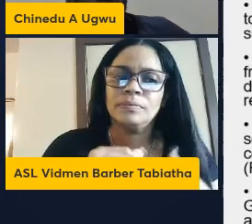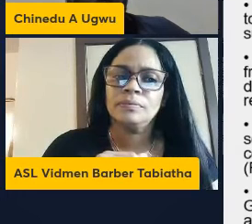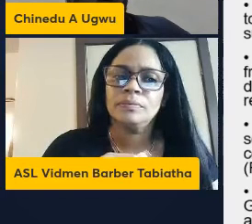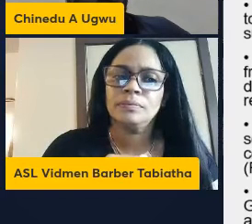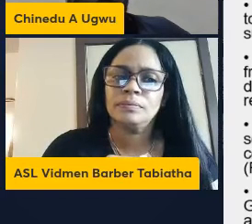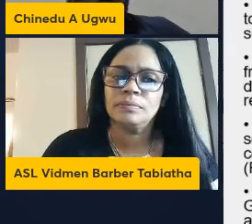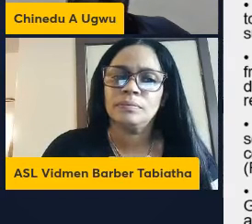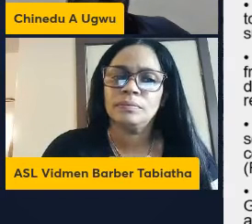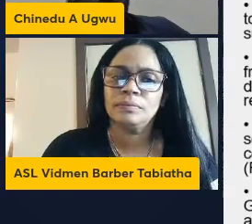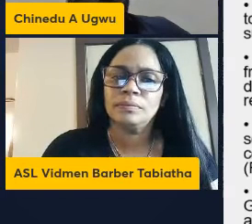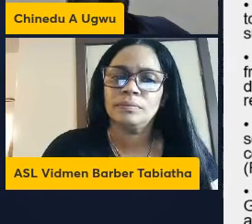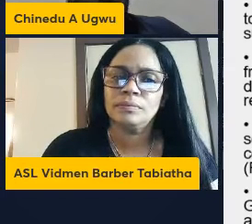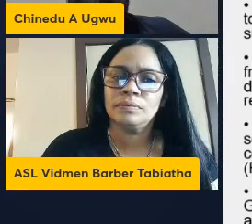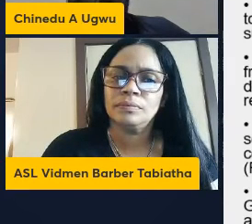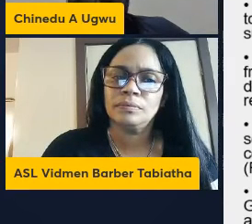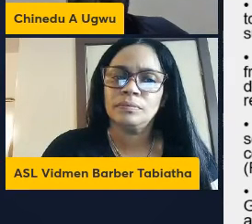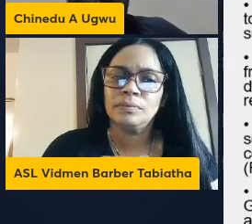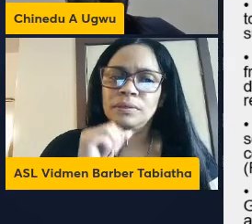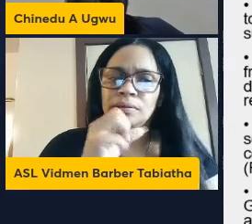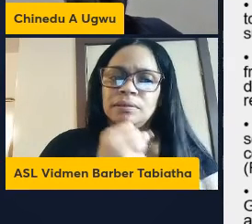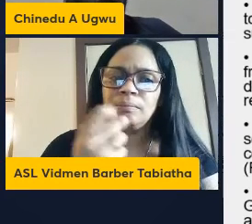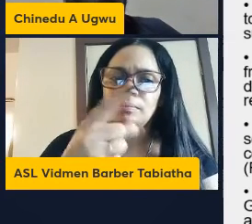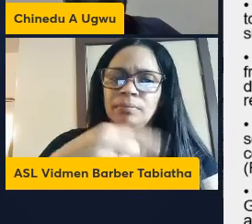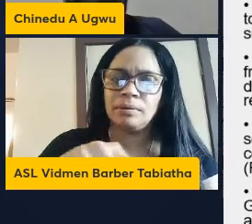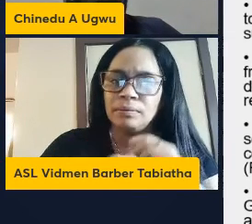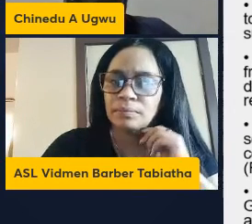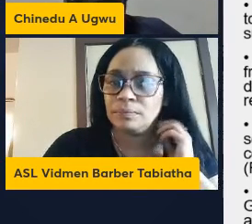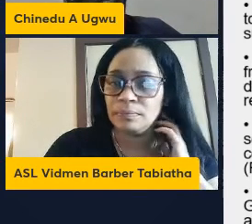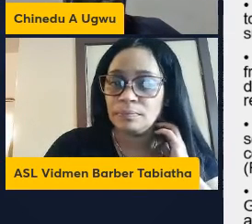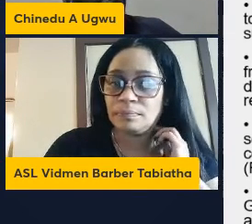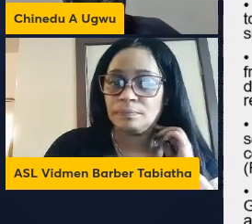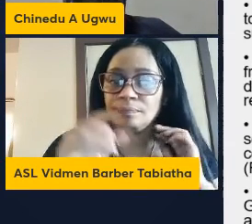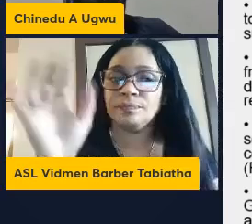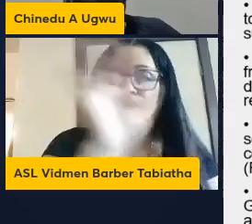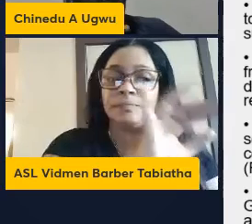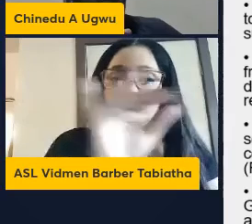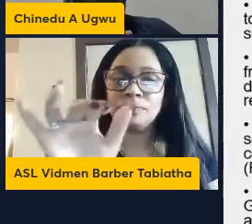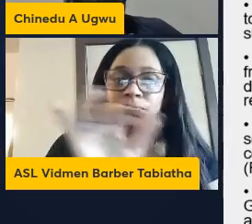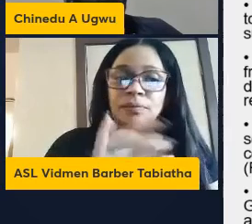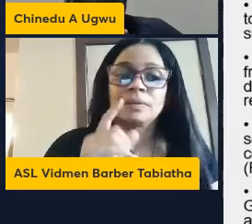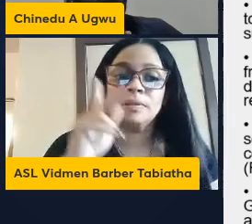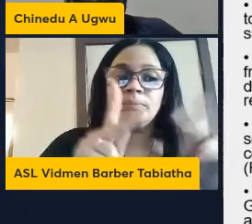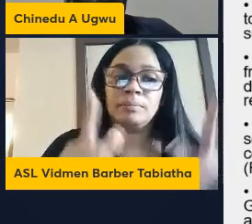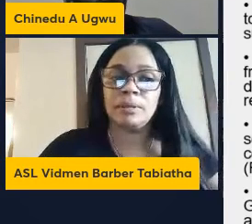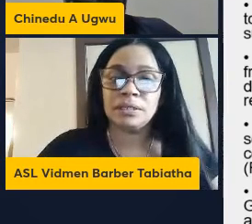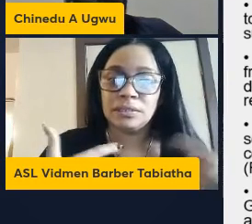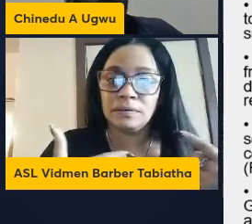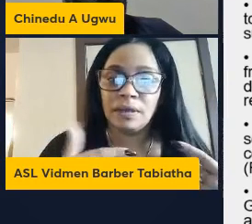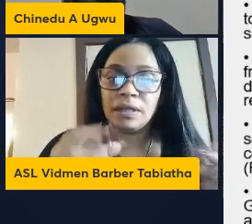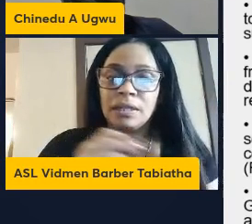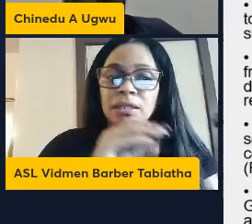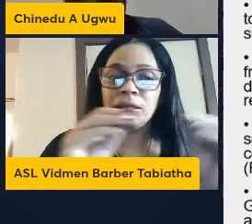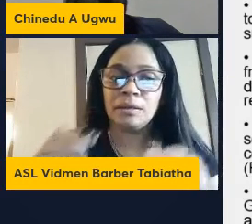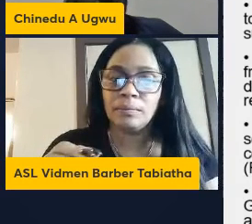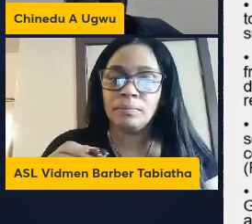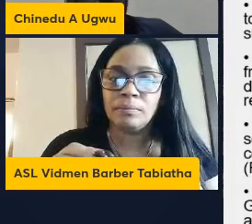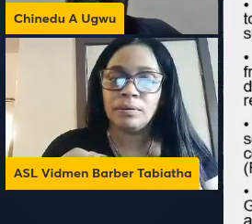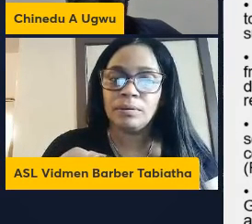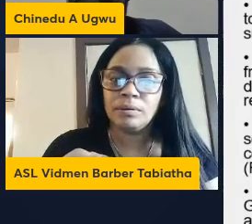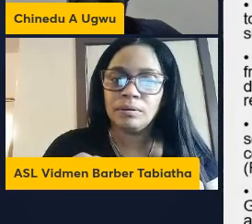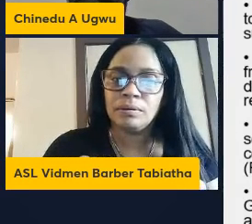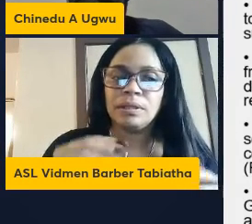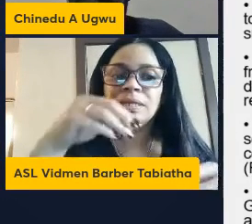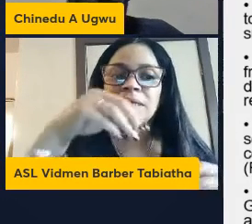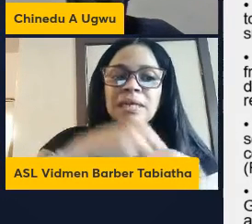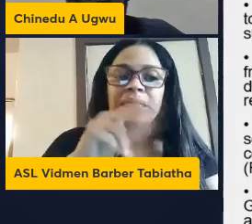make good neutralizing antibody response. And then also the survivors were the ones that are able to retain their binding antibody